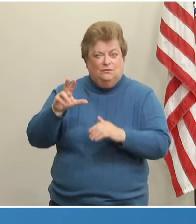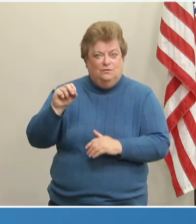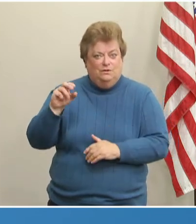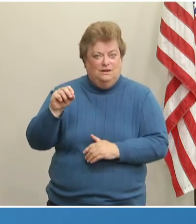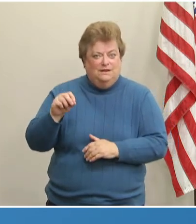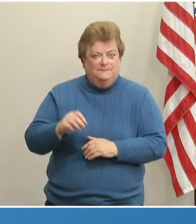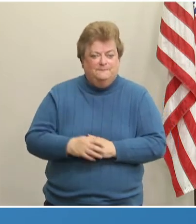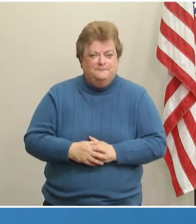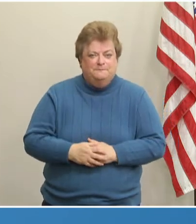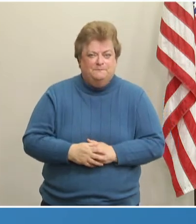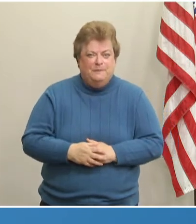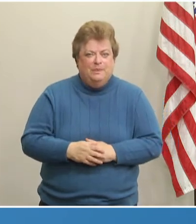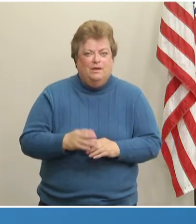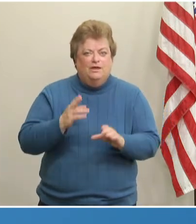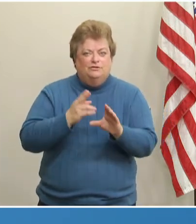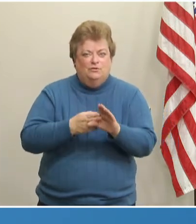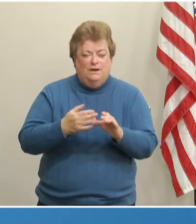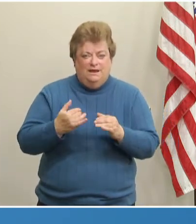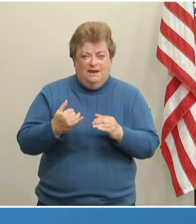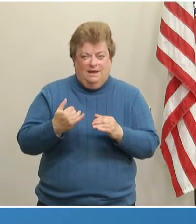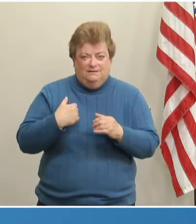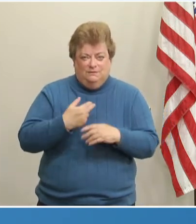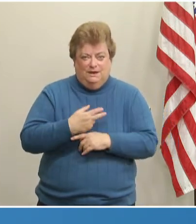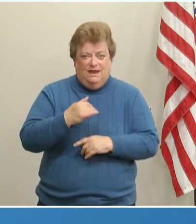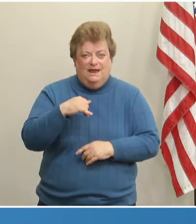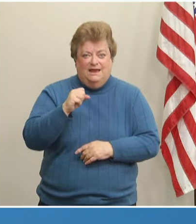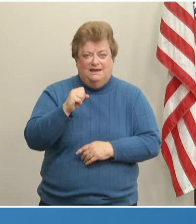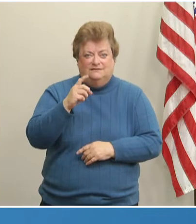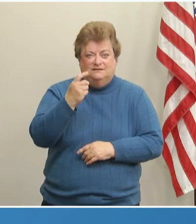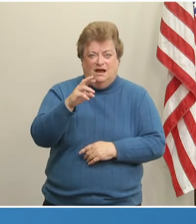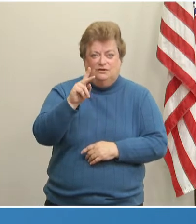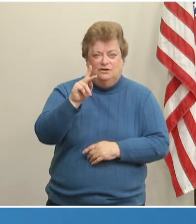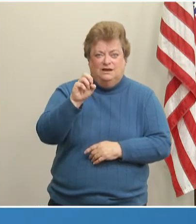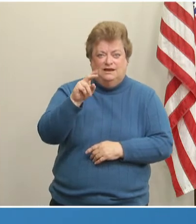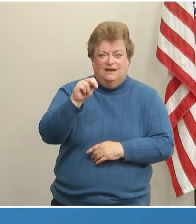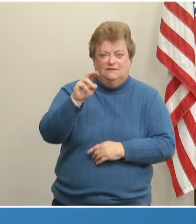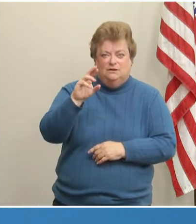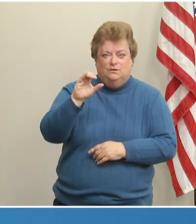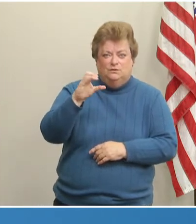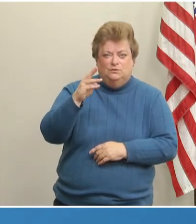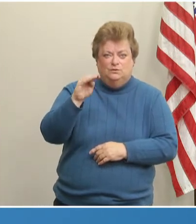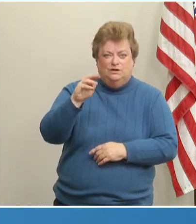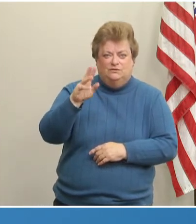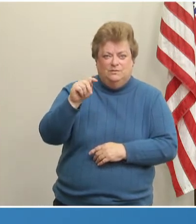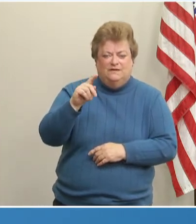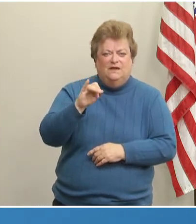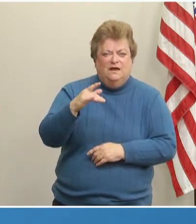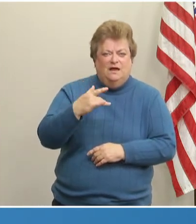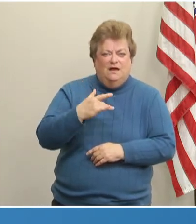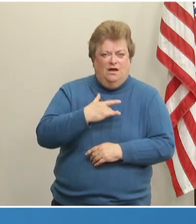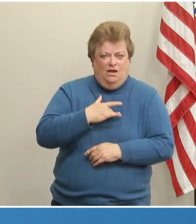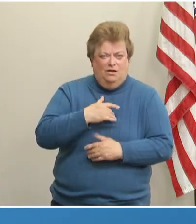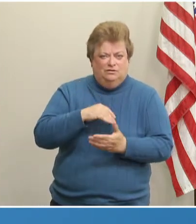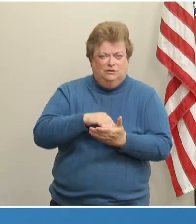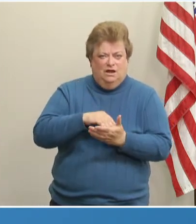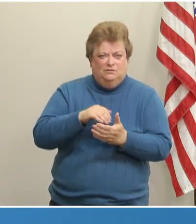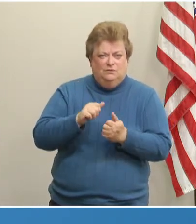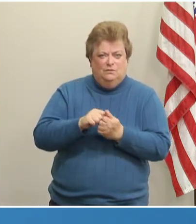30. Joining us today via Zoom is Dr. Kevin Richmond, a pulmonologist with